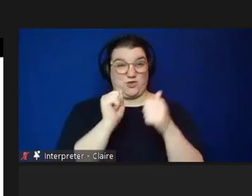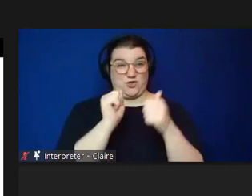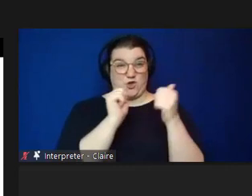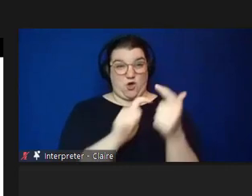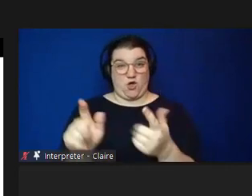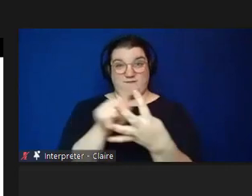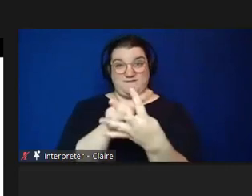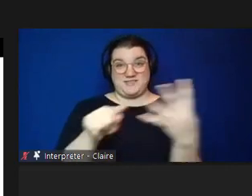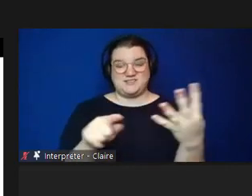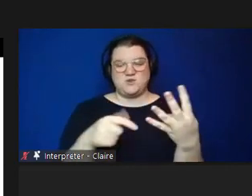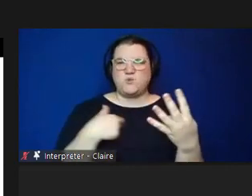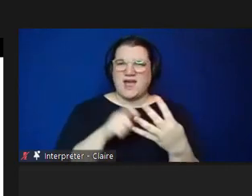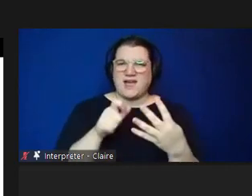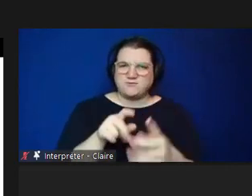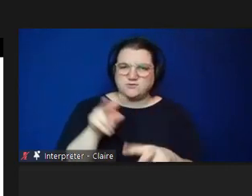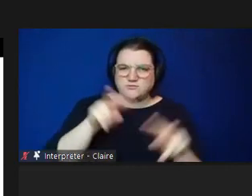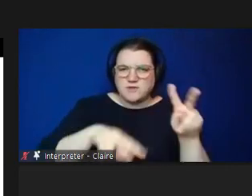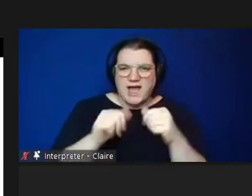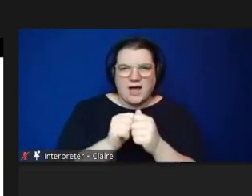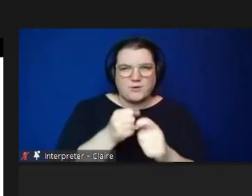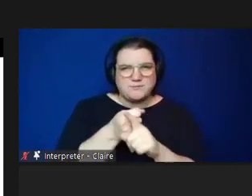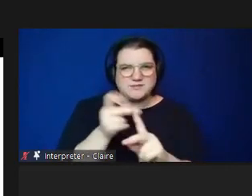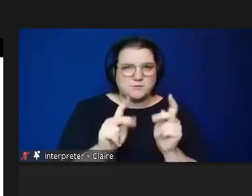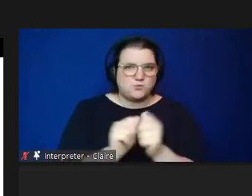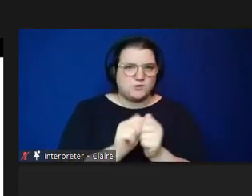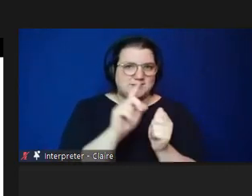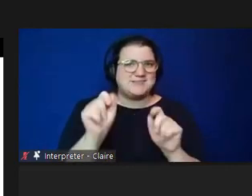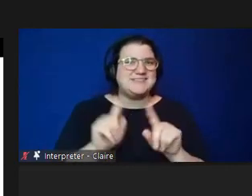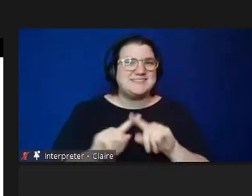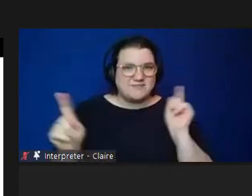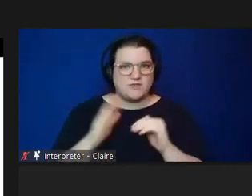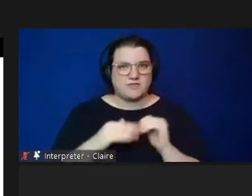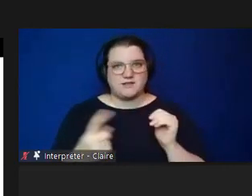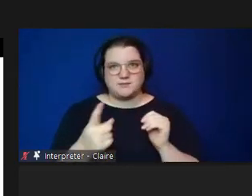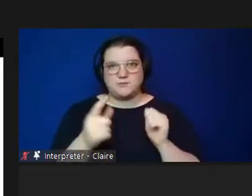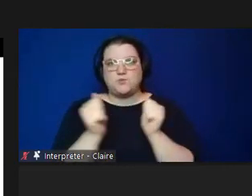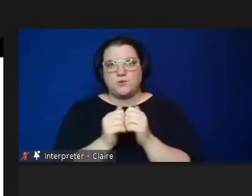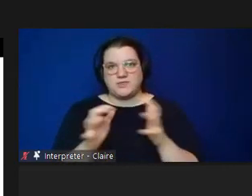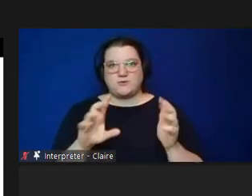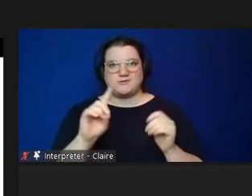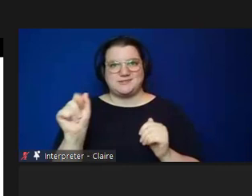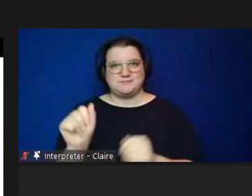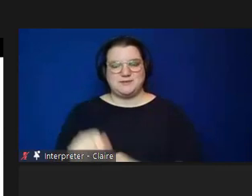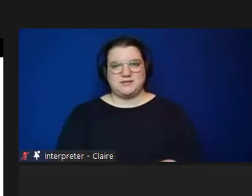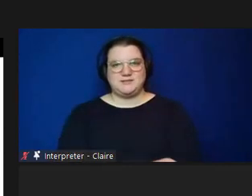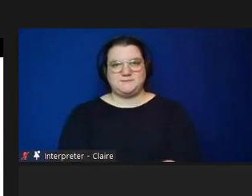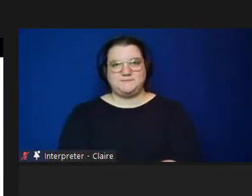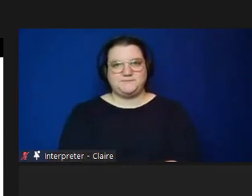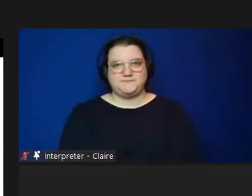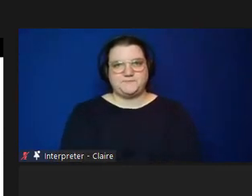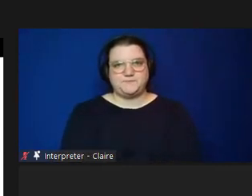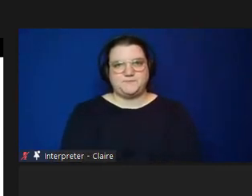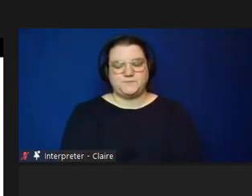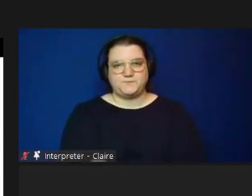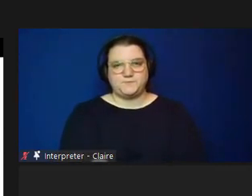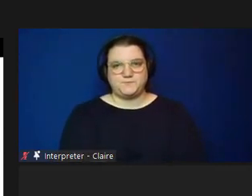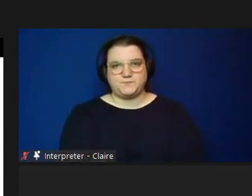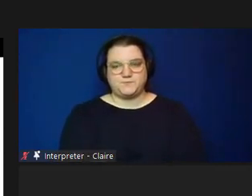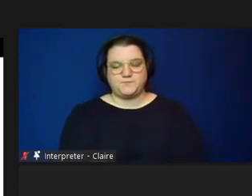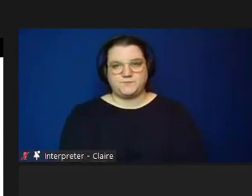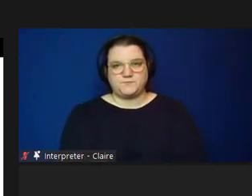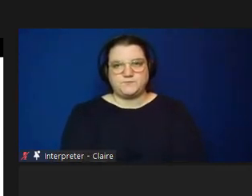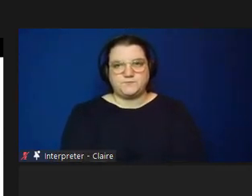it impacts people with disabilities differently than somebody who doesn't have a disability. So for example, we